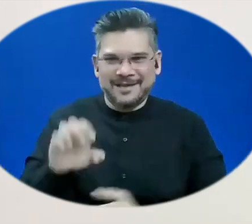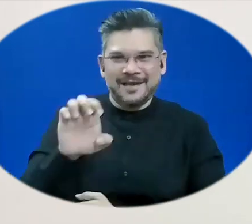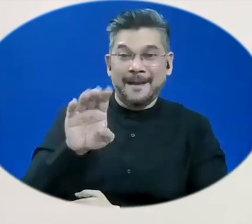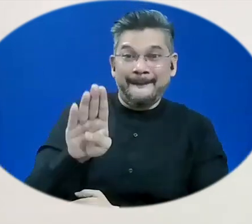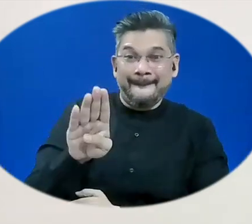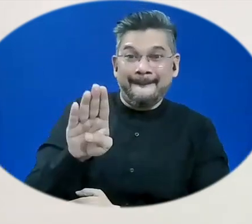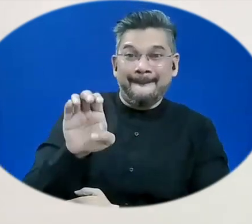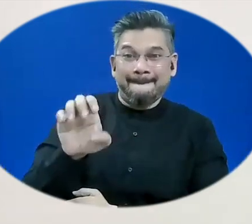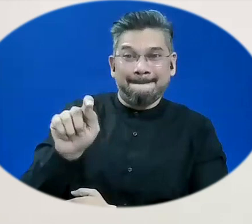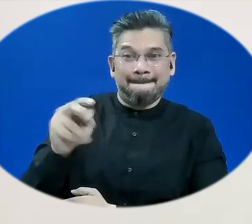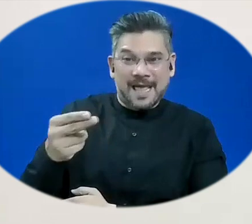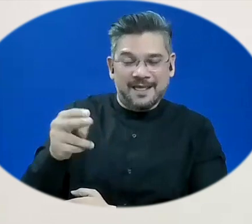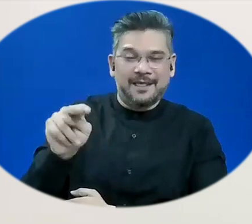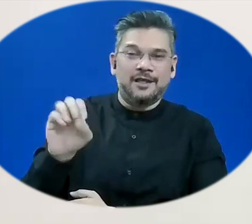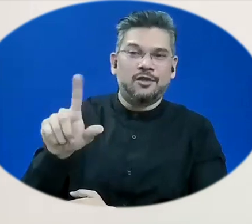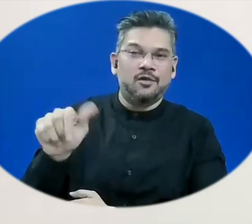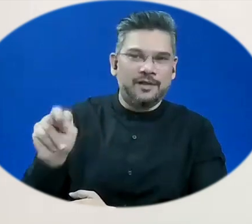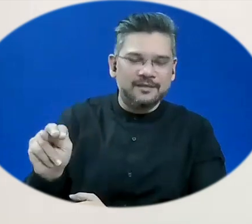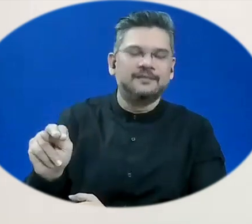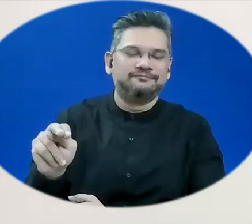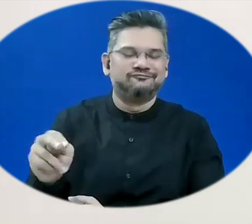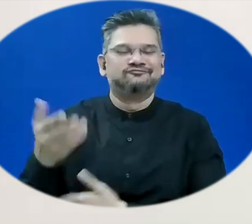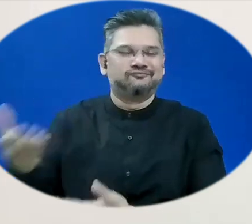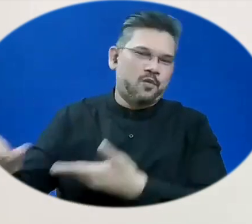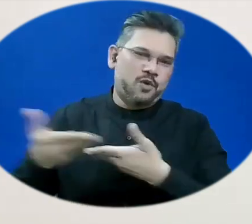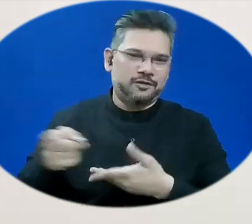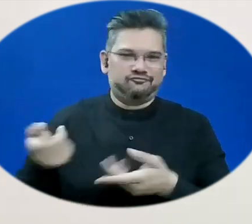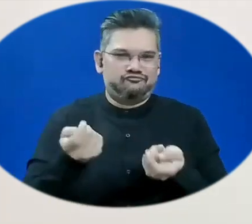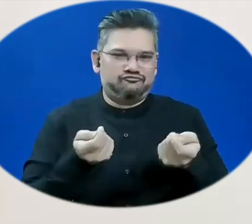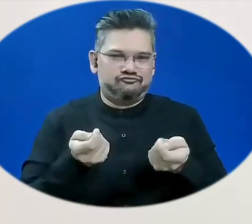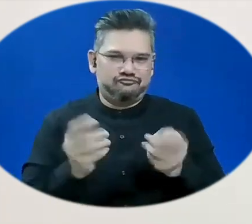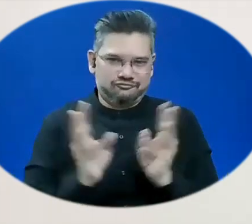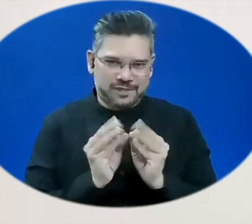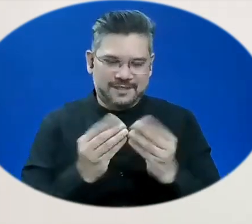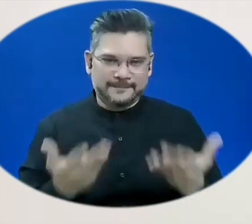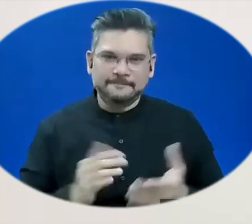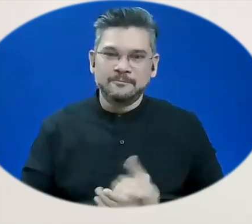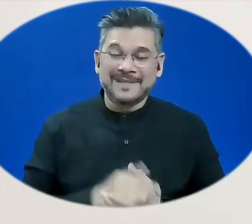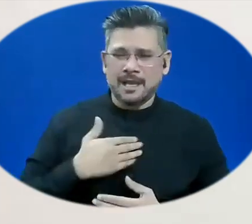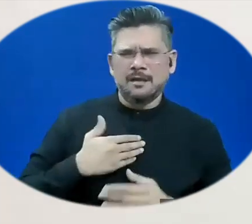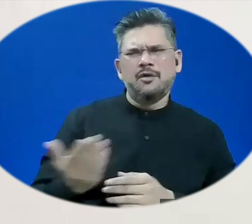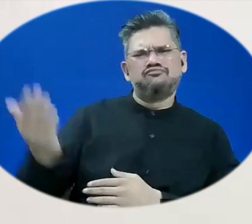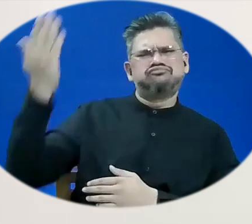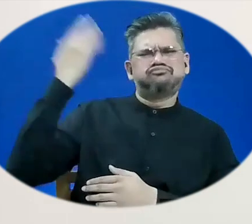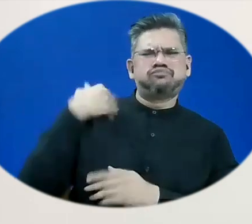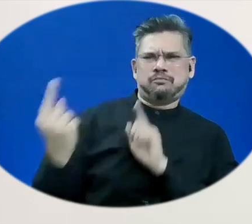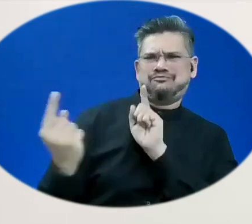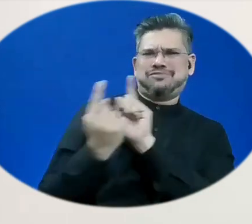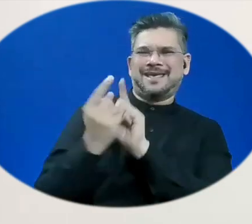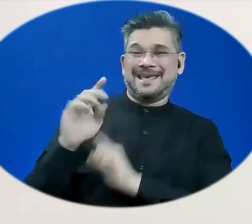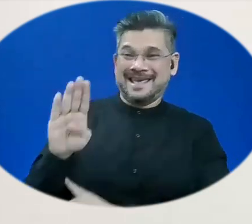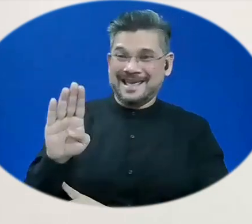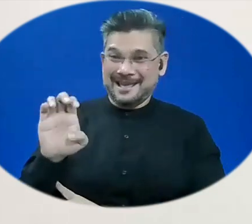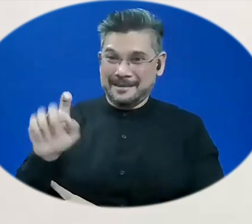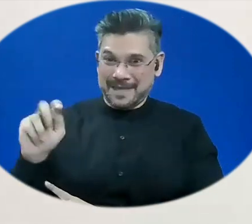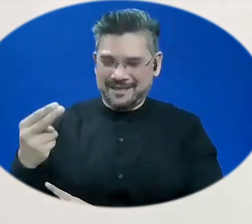the moderator for this event. I met Beth at Teepa's PAC training. She